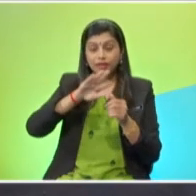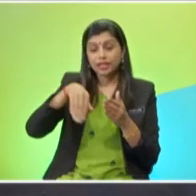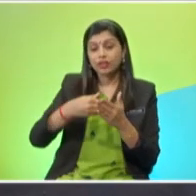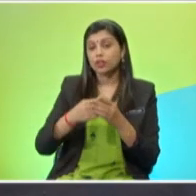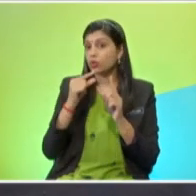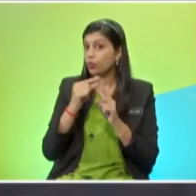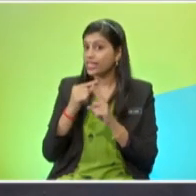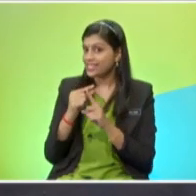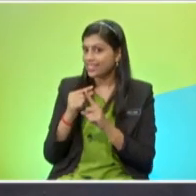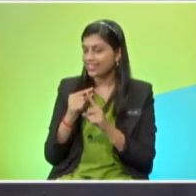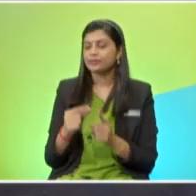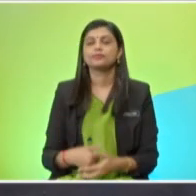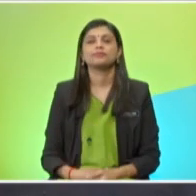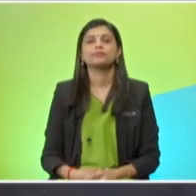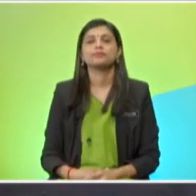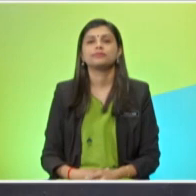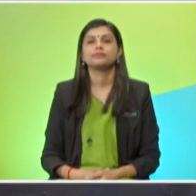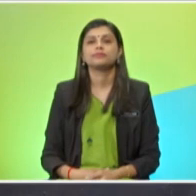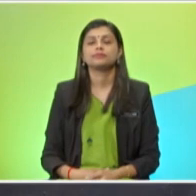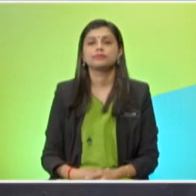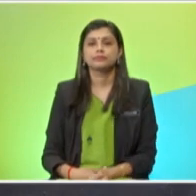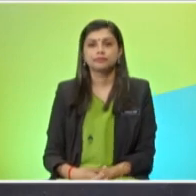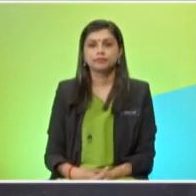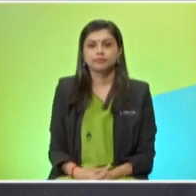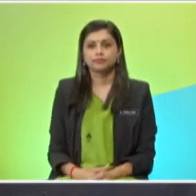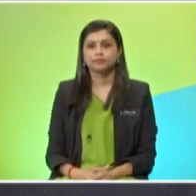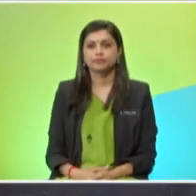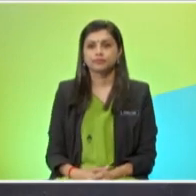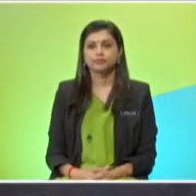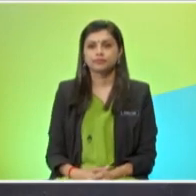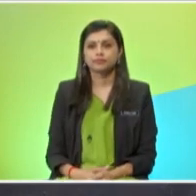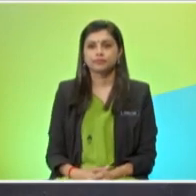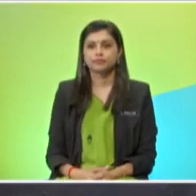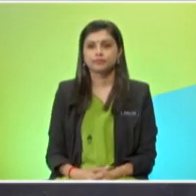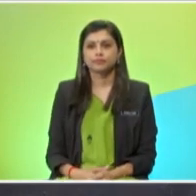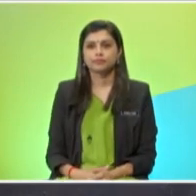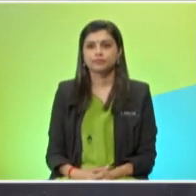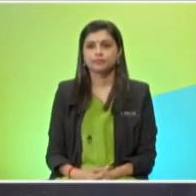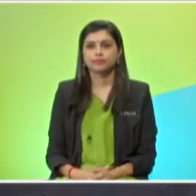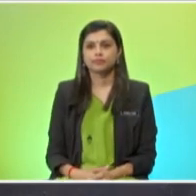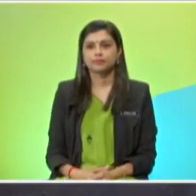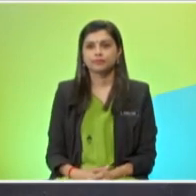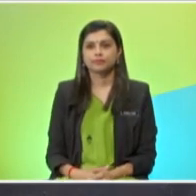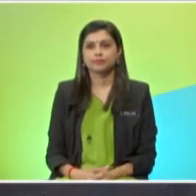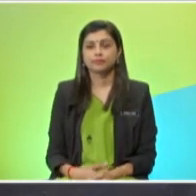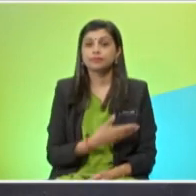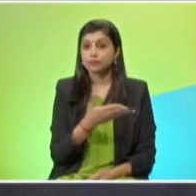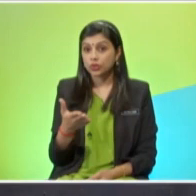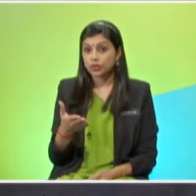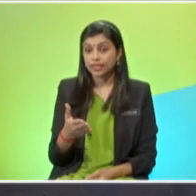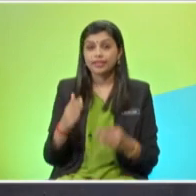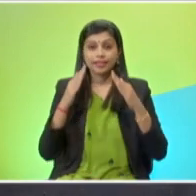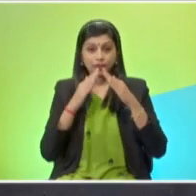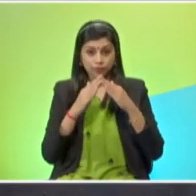is a very nice song actually. Okay. It is. So you can try and sing at home with